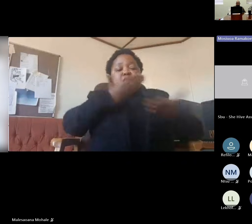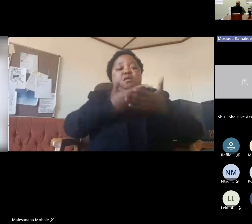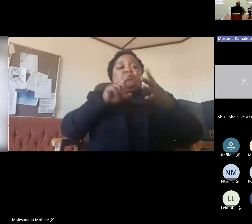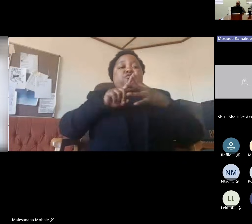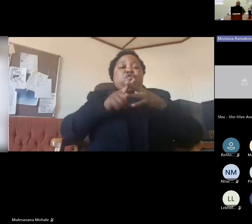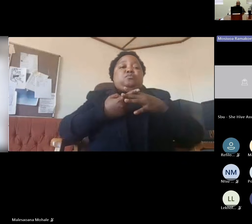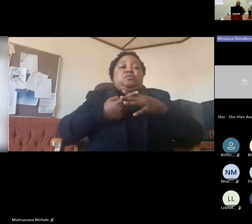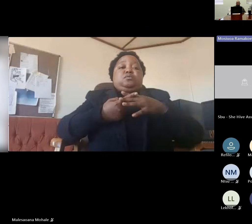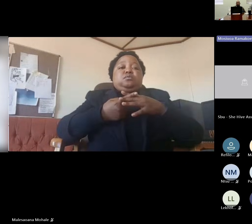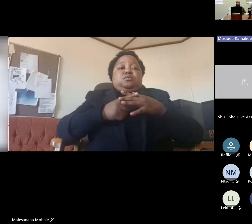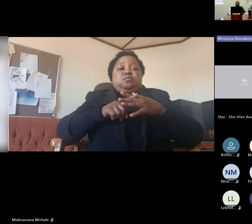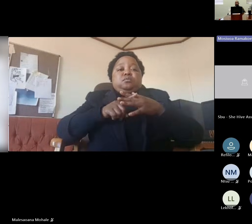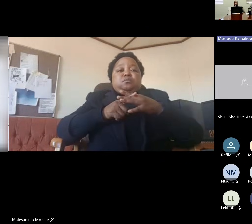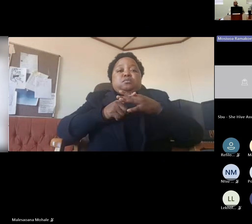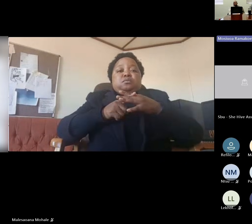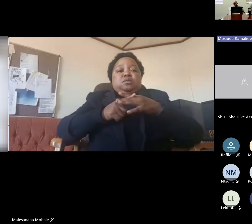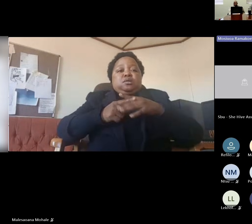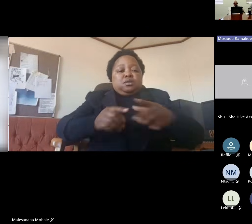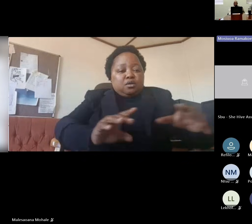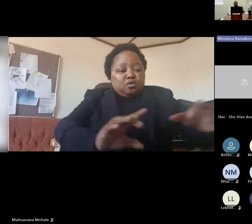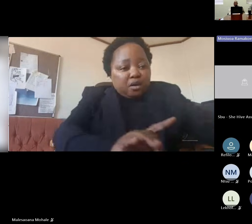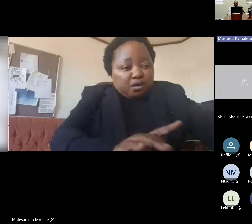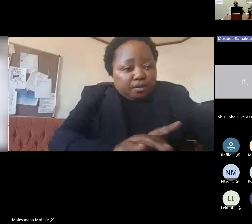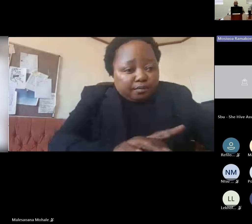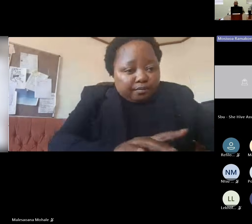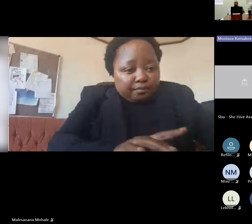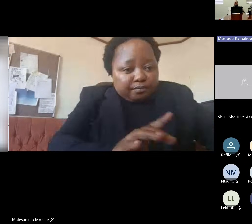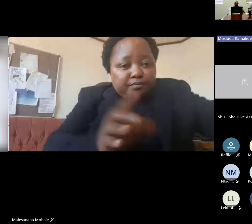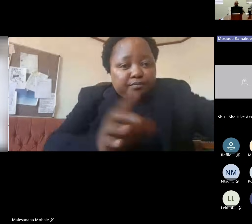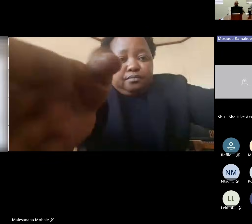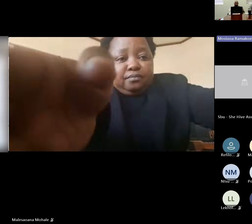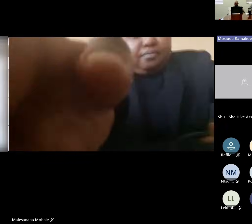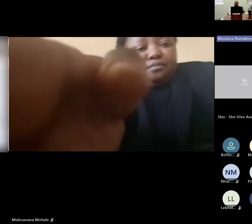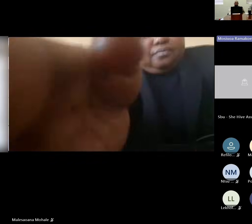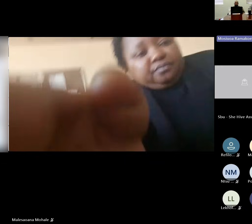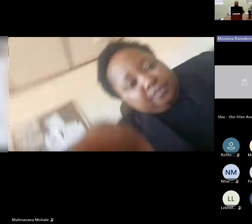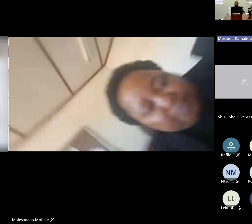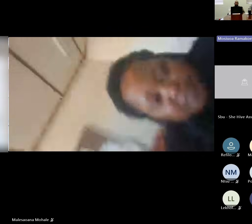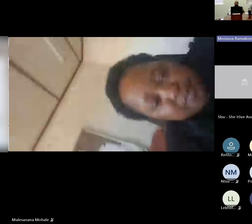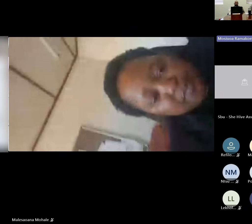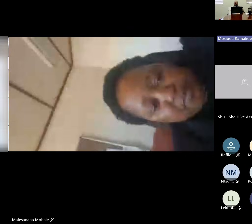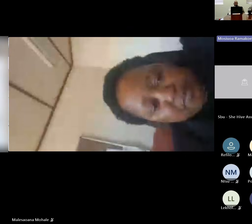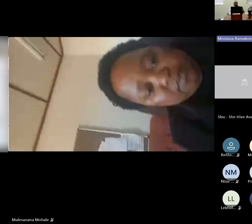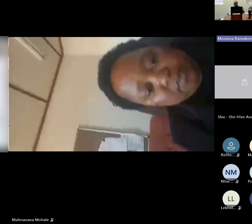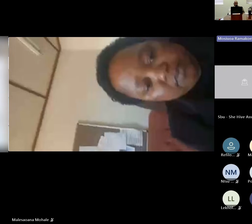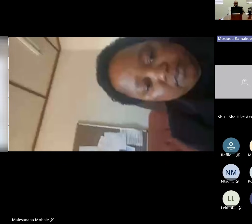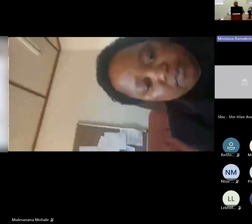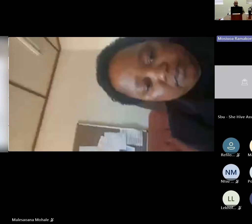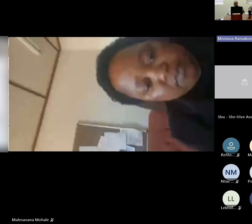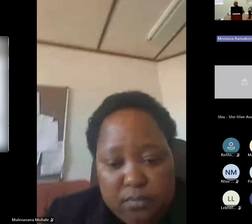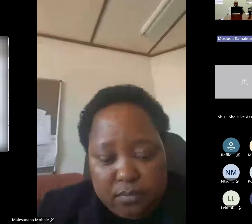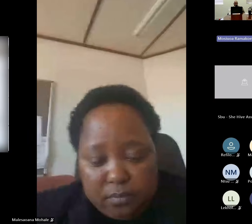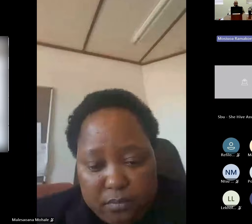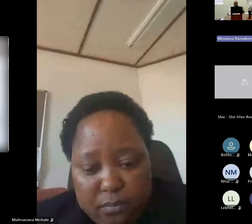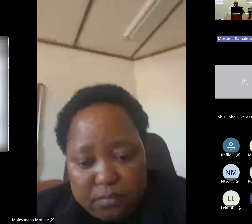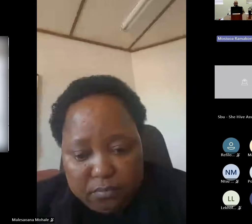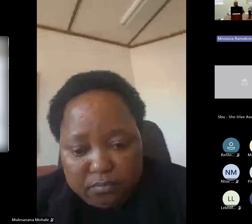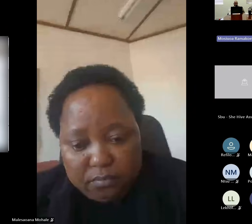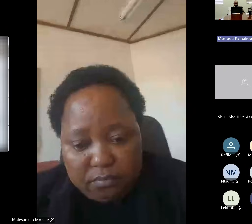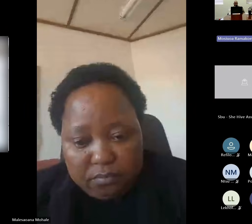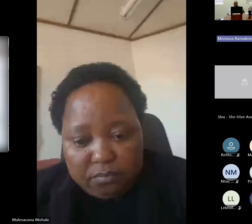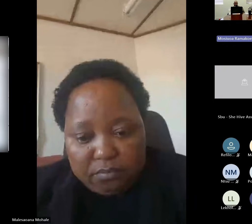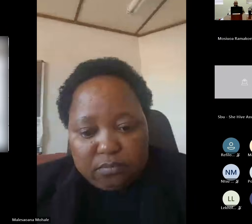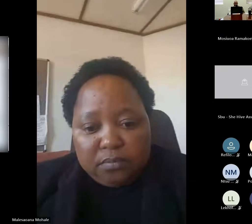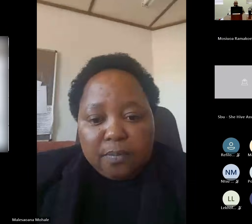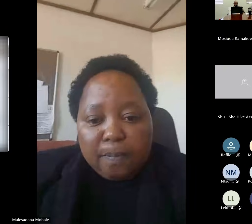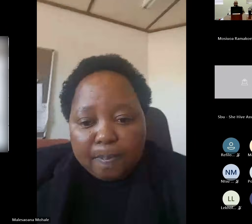me take Mayor Bongiwe Busi. Mayor Bongiwe, please proceed, and then let's hear your views. Thank